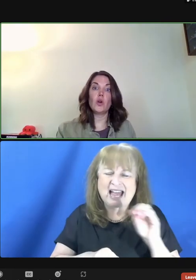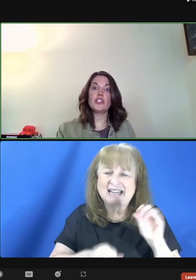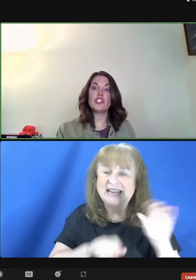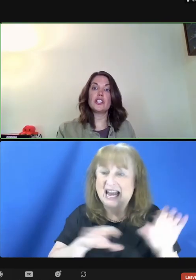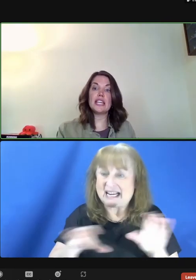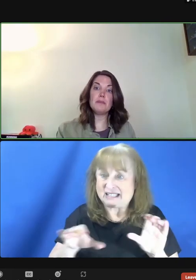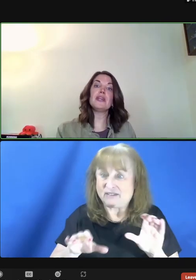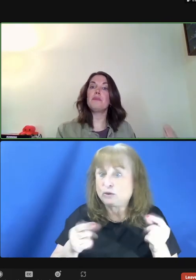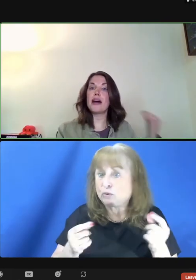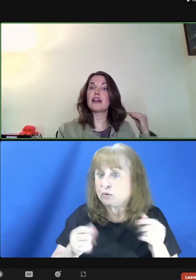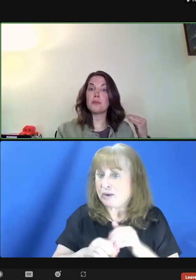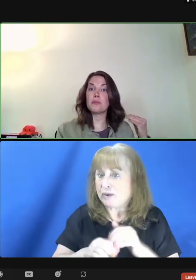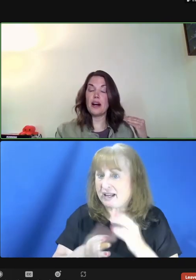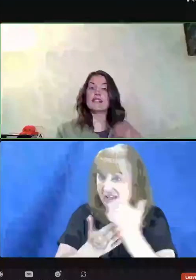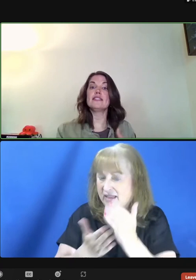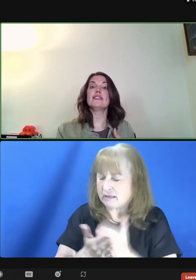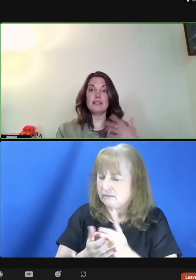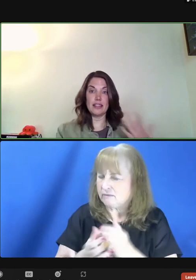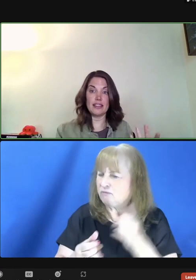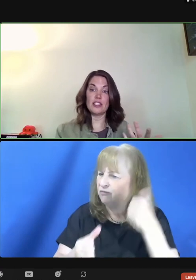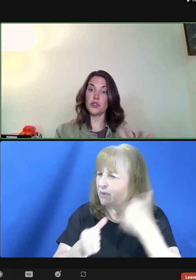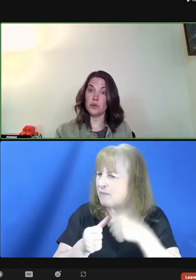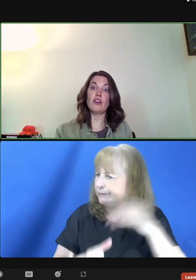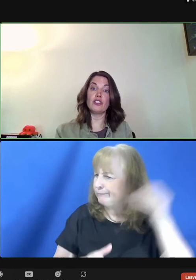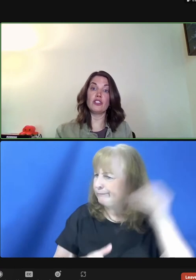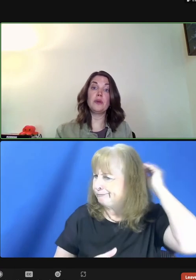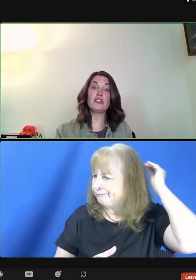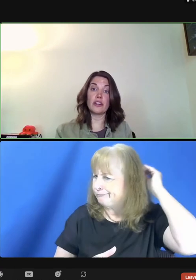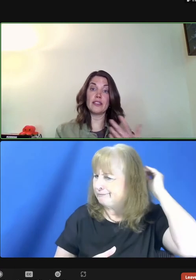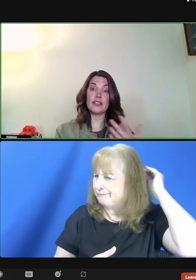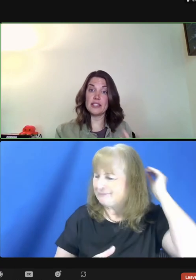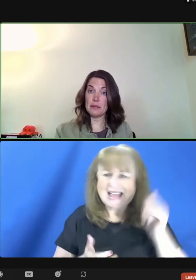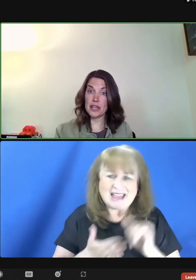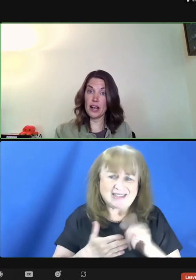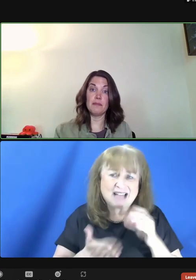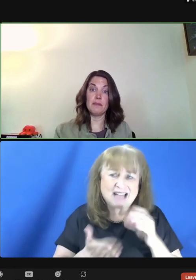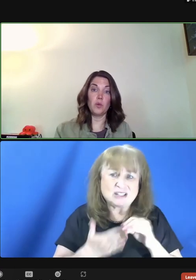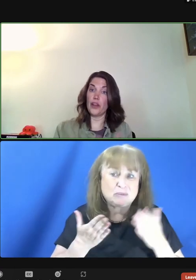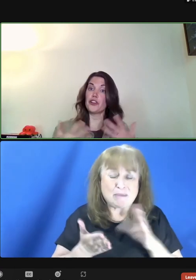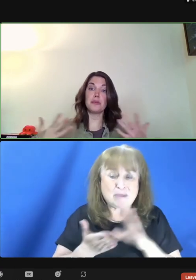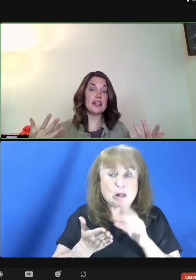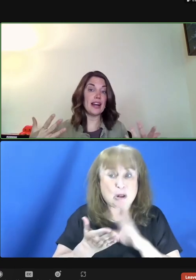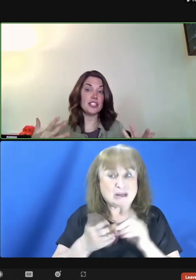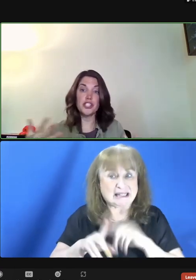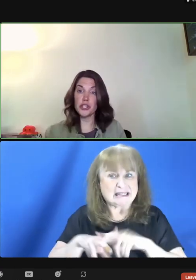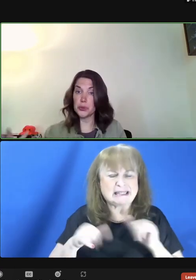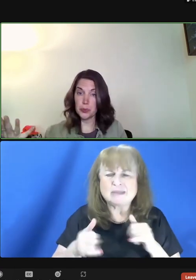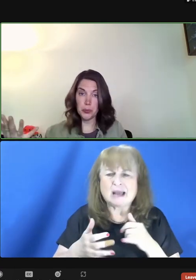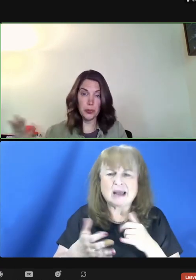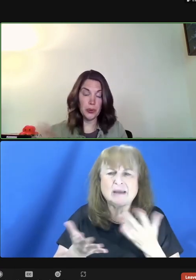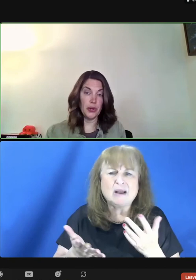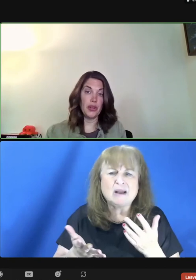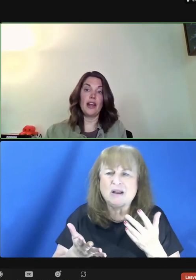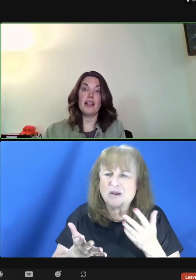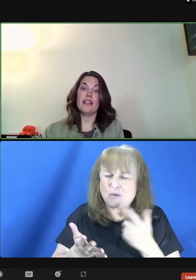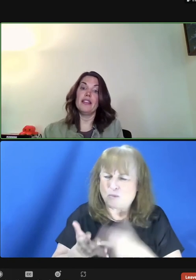lesson, keeping in the back of your mind that that student might also be learning at the same time what they're being asked to